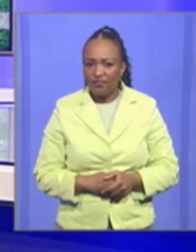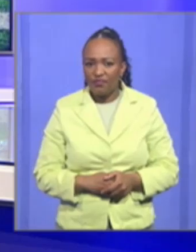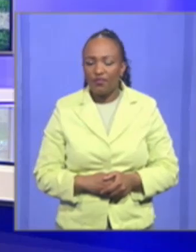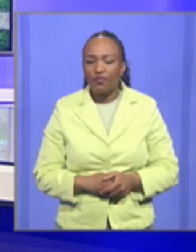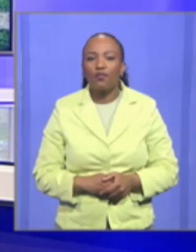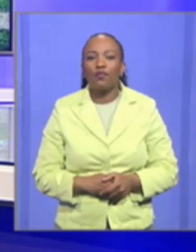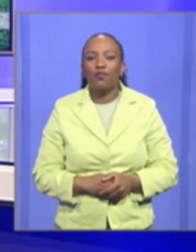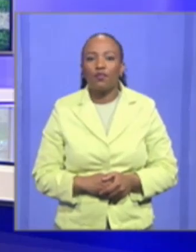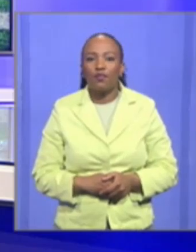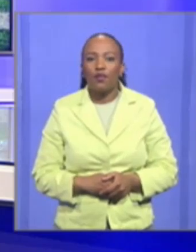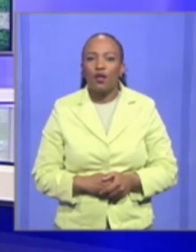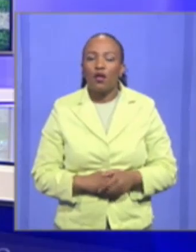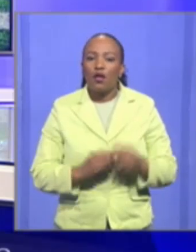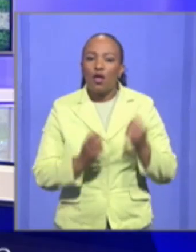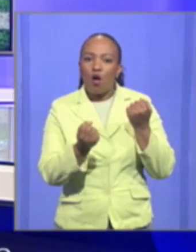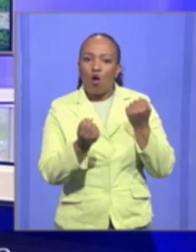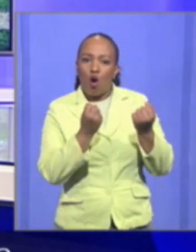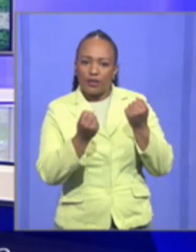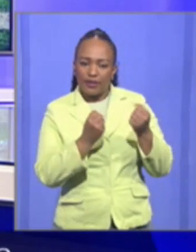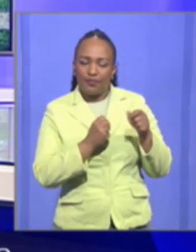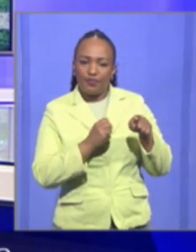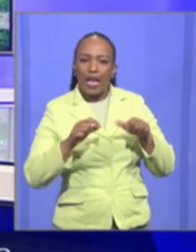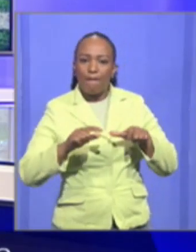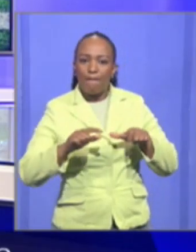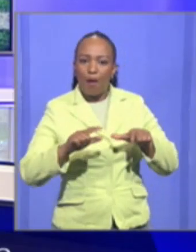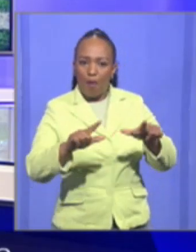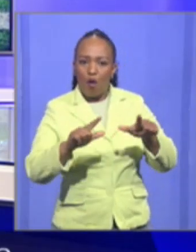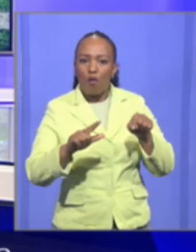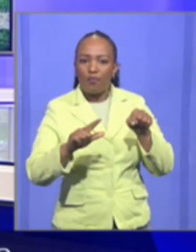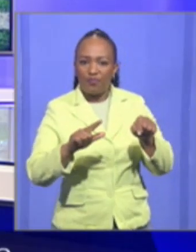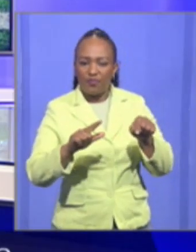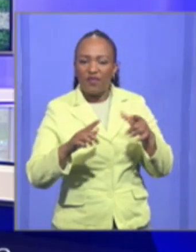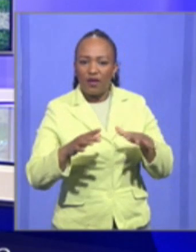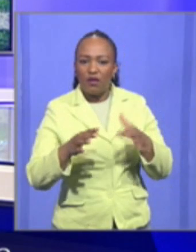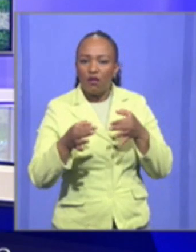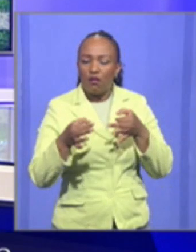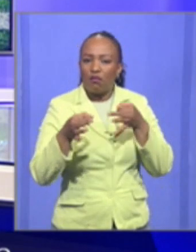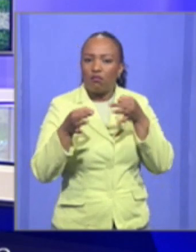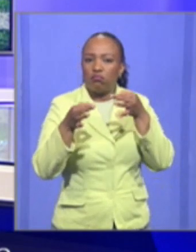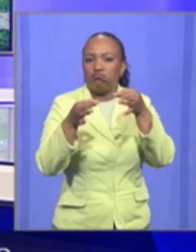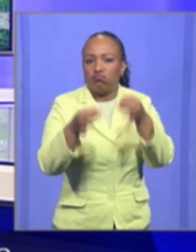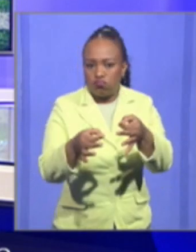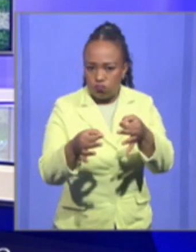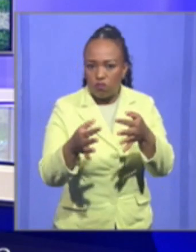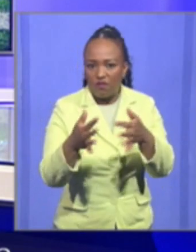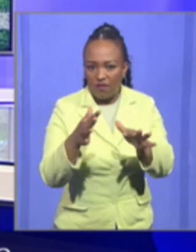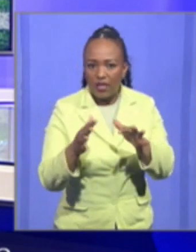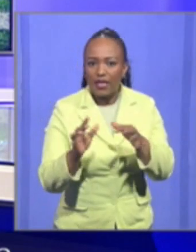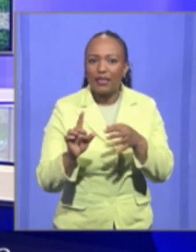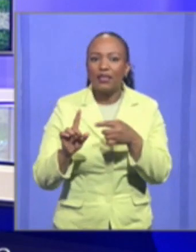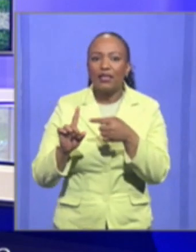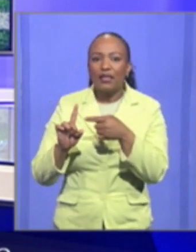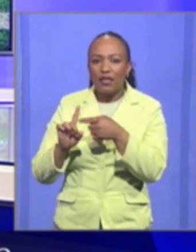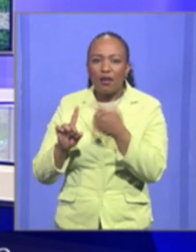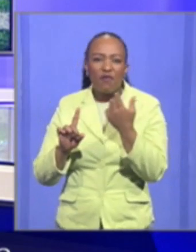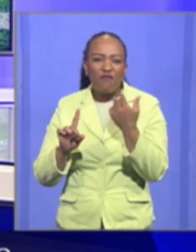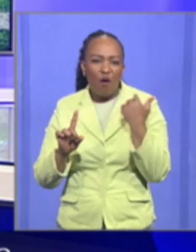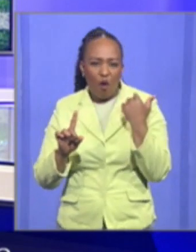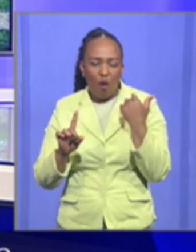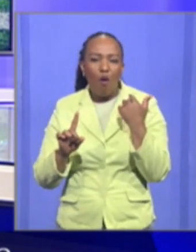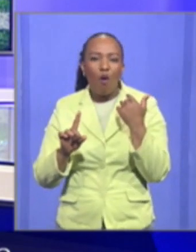Kgorotsheko ya Selete ka Modimolle ka Limpopo e šutišitše theeletšo ya pele ga tsheko molatong wa go thuba le